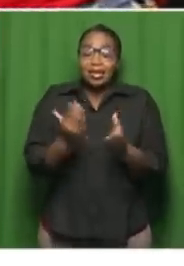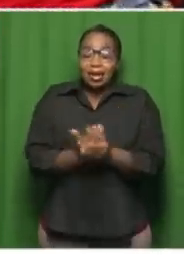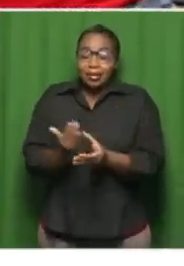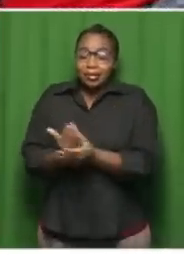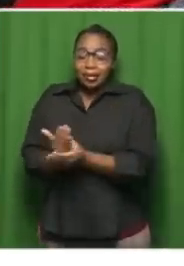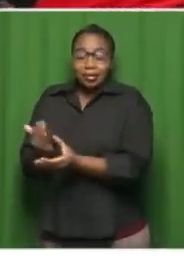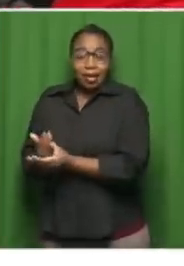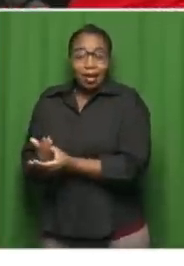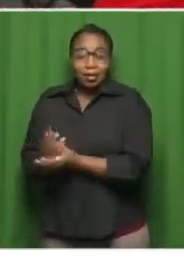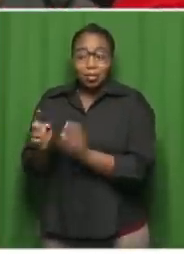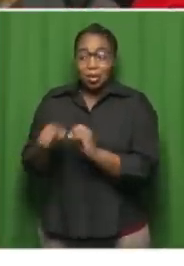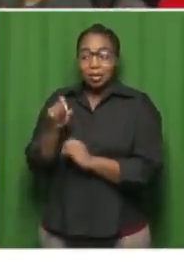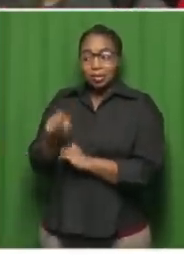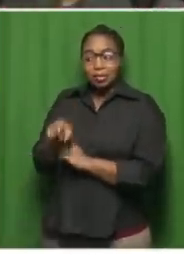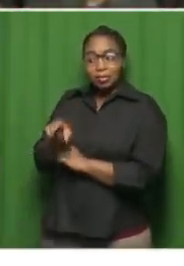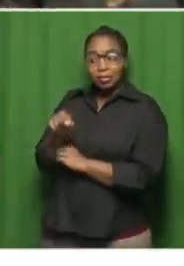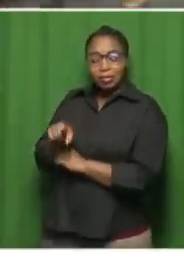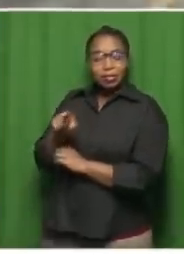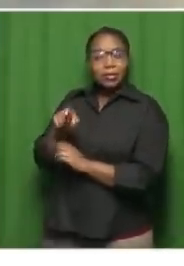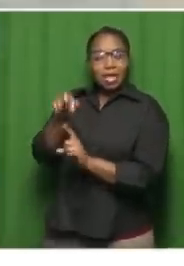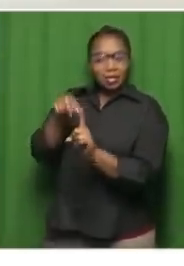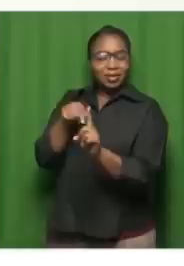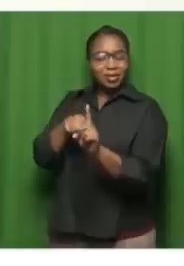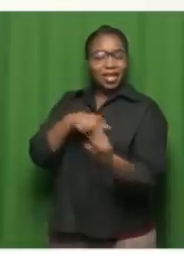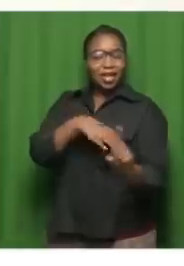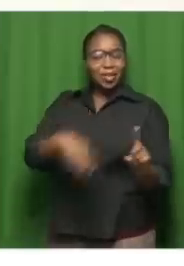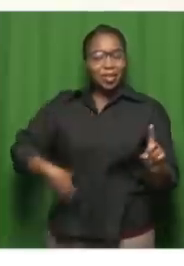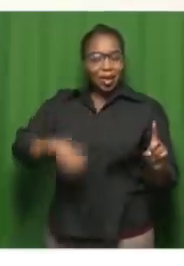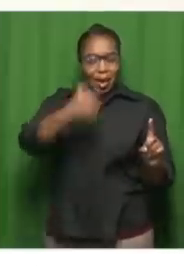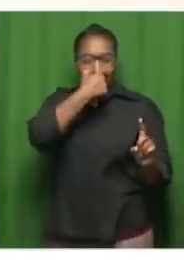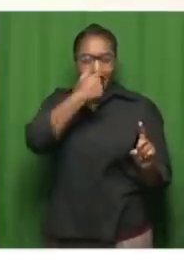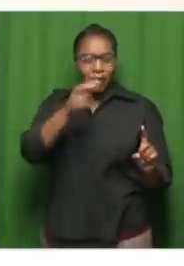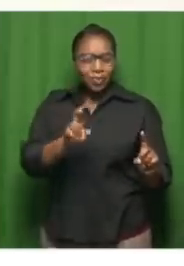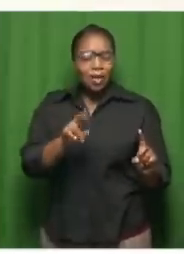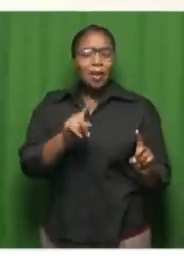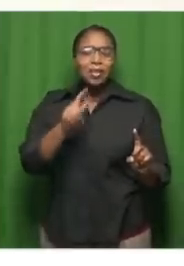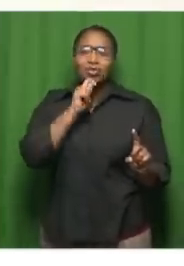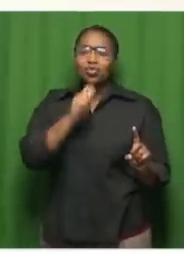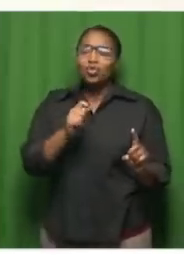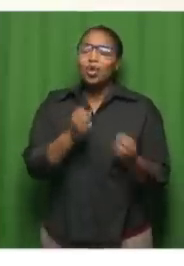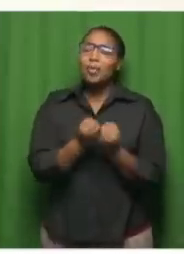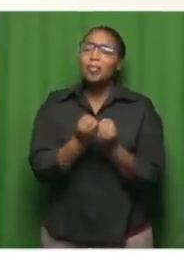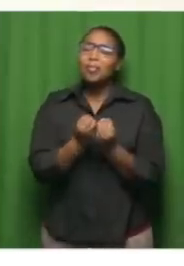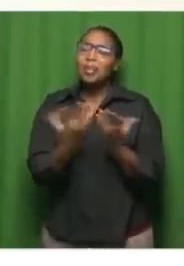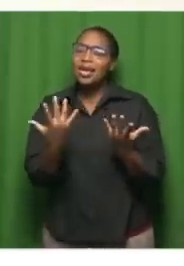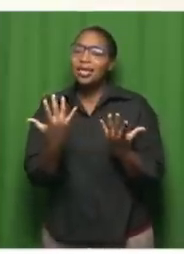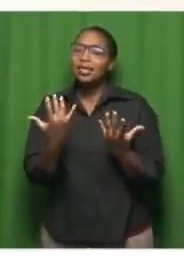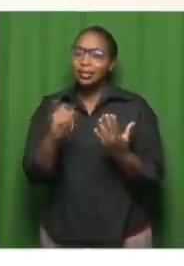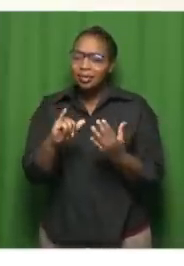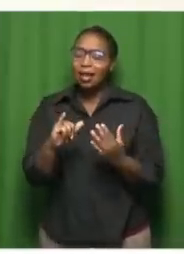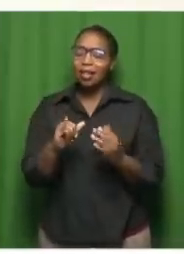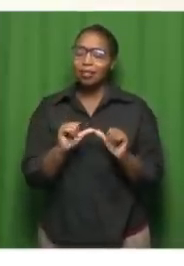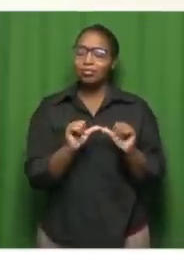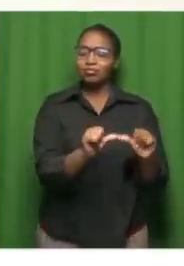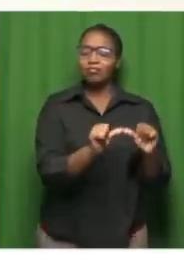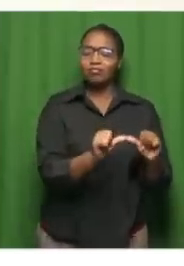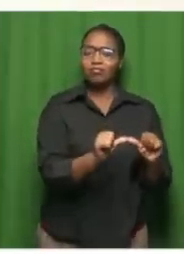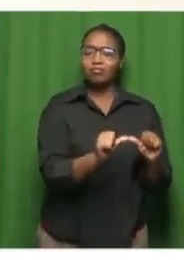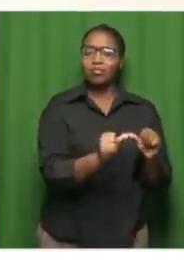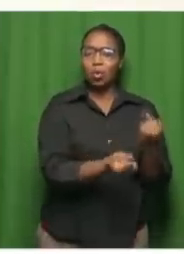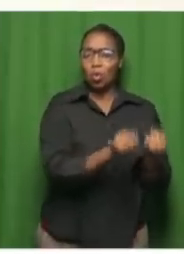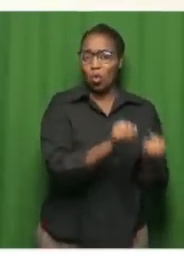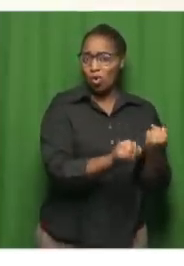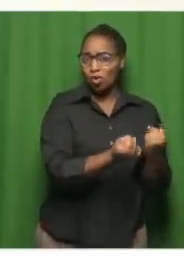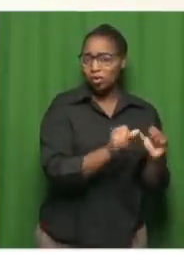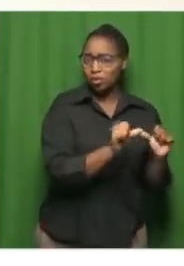these are allegations. Obviously, they still need to go before a court. But I mean, what is the future of Ramaphosa in the party?